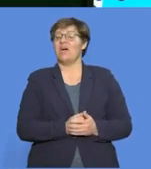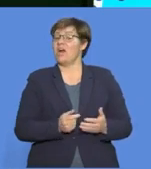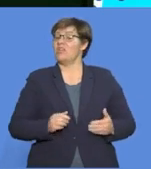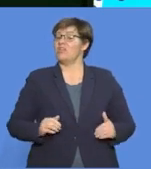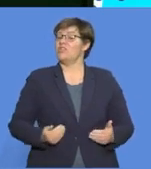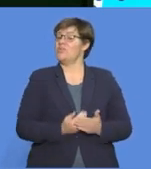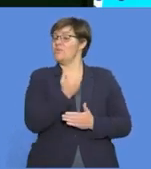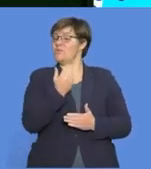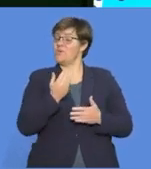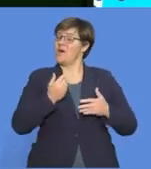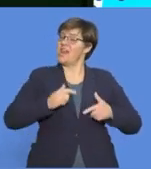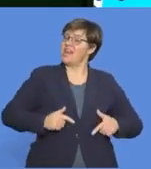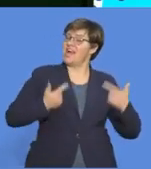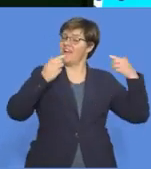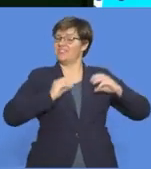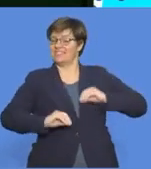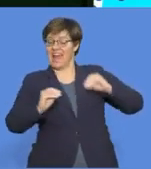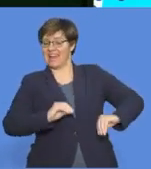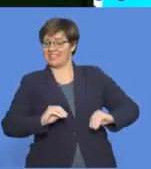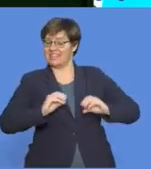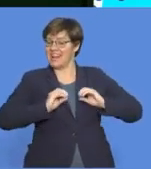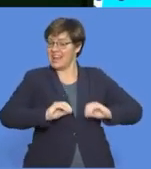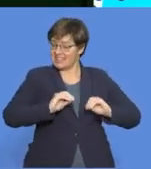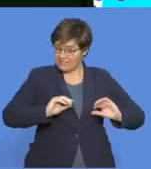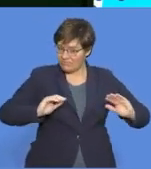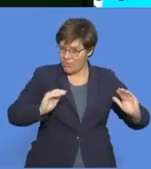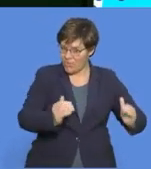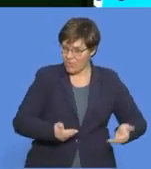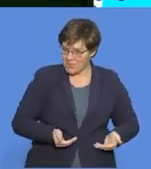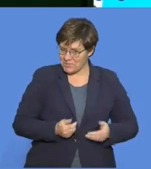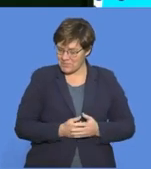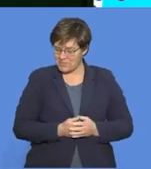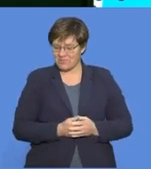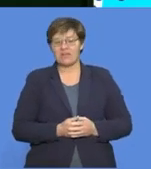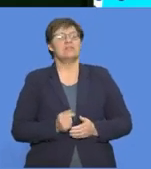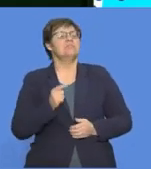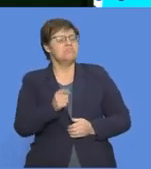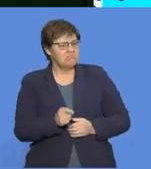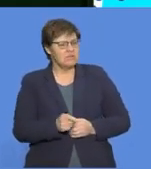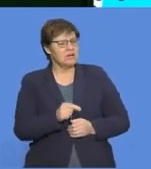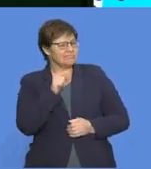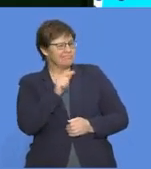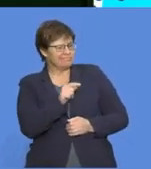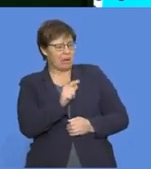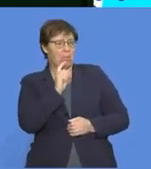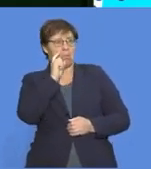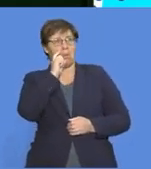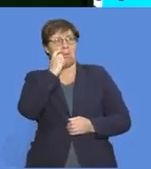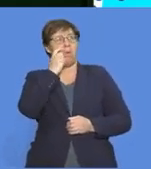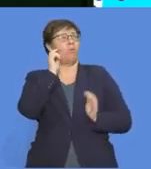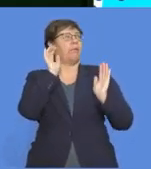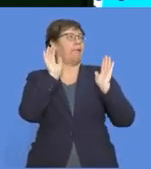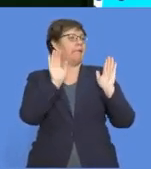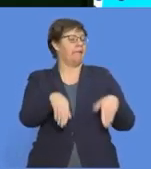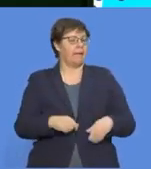Hello and welcome to your next Life Sciences lesson. This is a section which I know many of you actually find